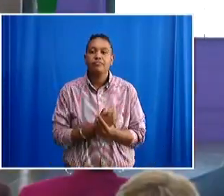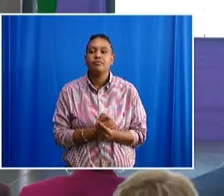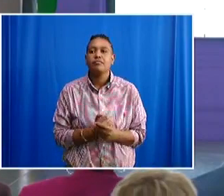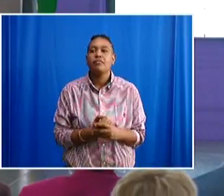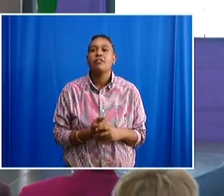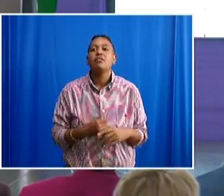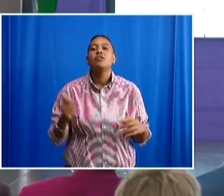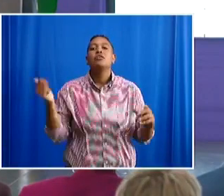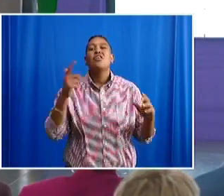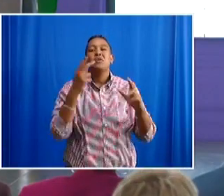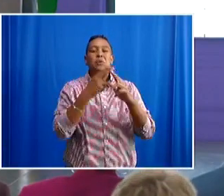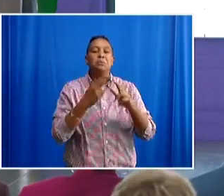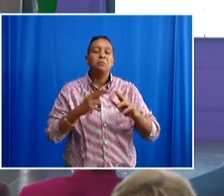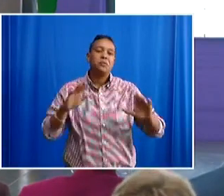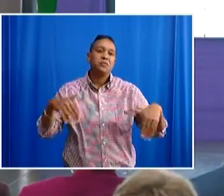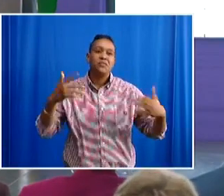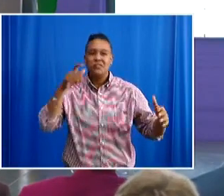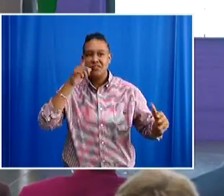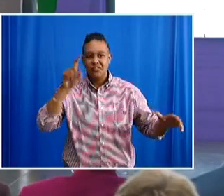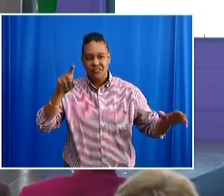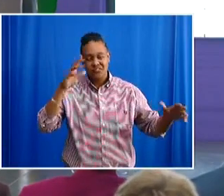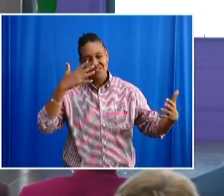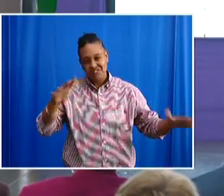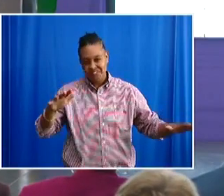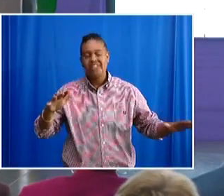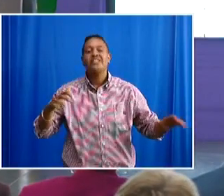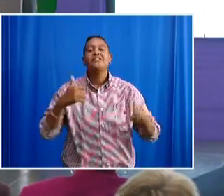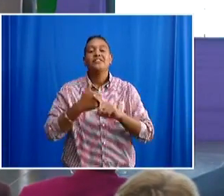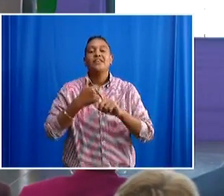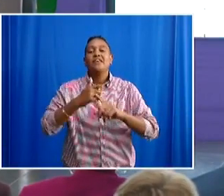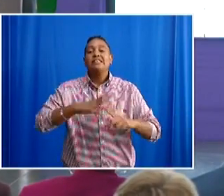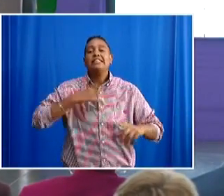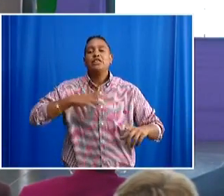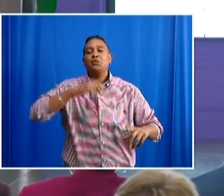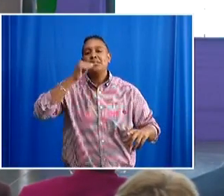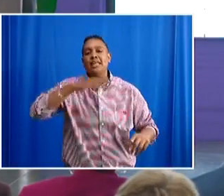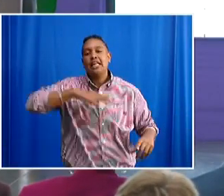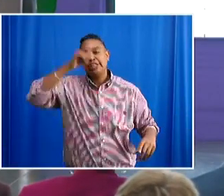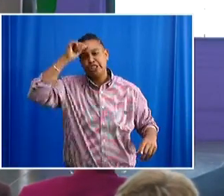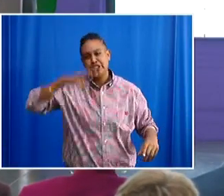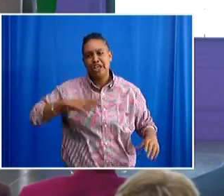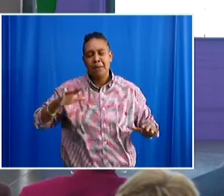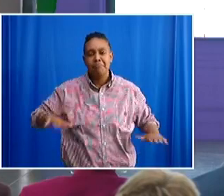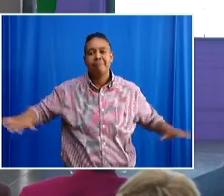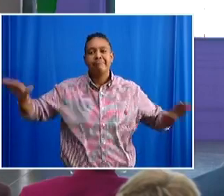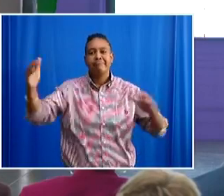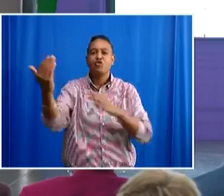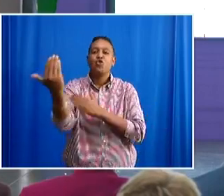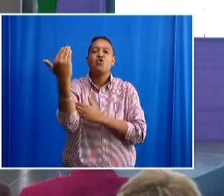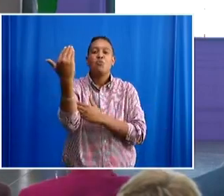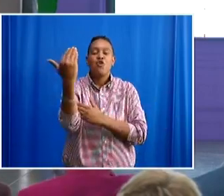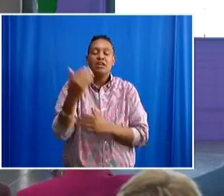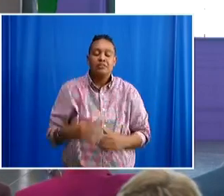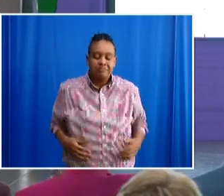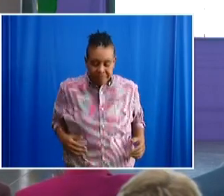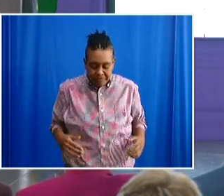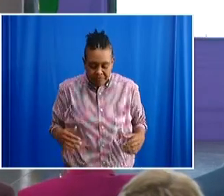All protocols observed. Distinguished ladies and gentlemen, good morning.